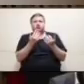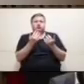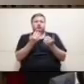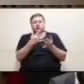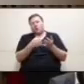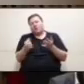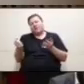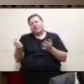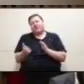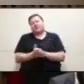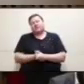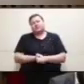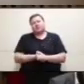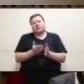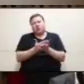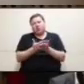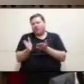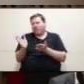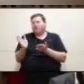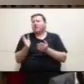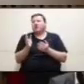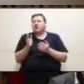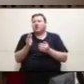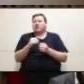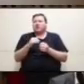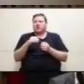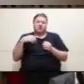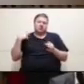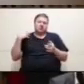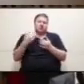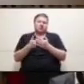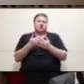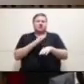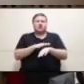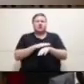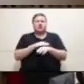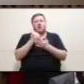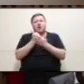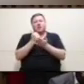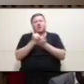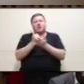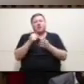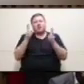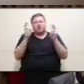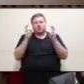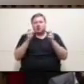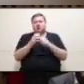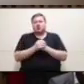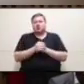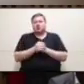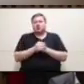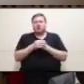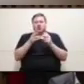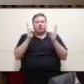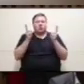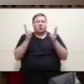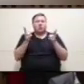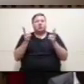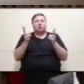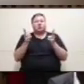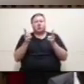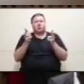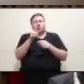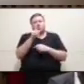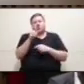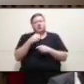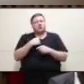removed until such a time that we have been assisted on that matter. There's also a question that I did not